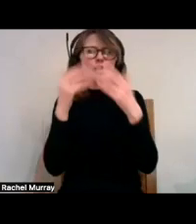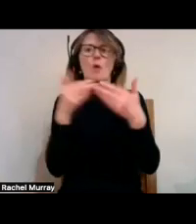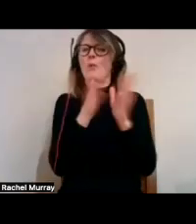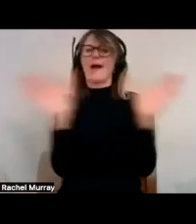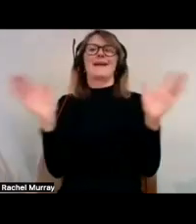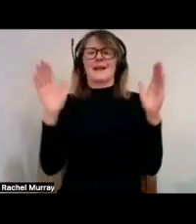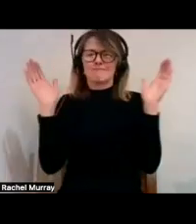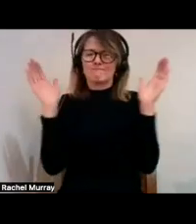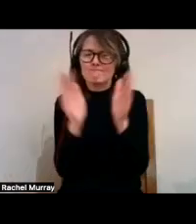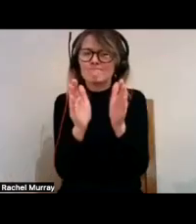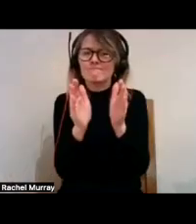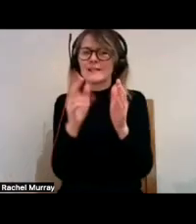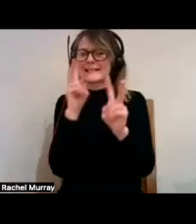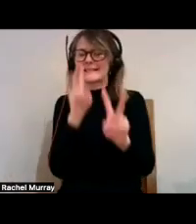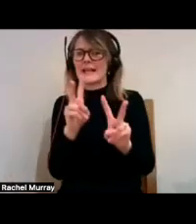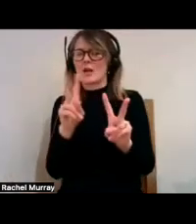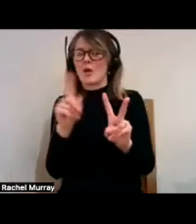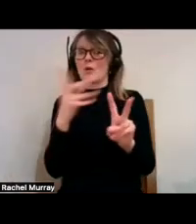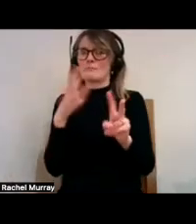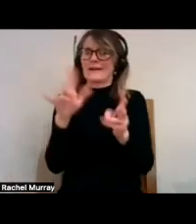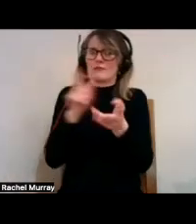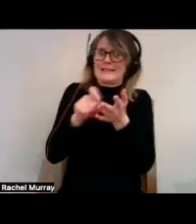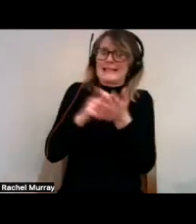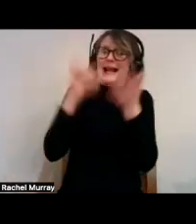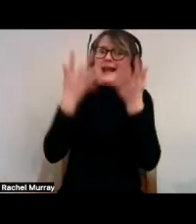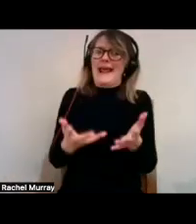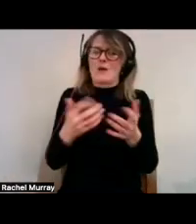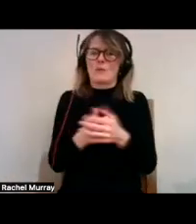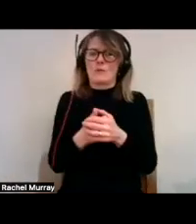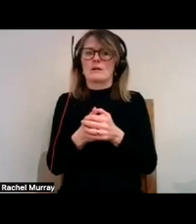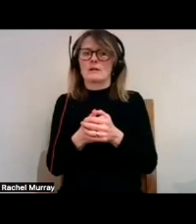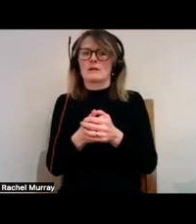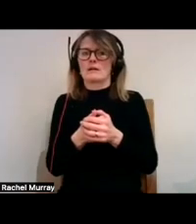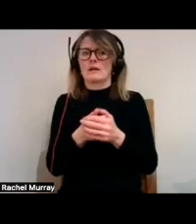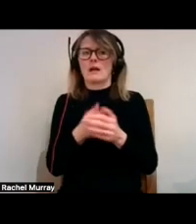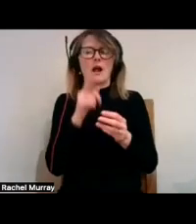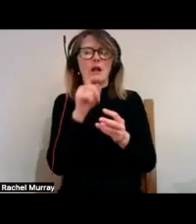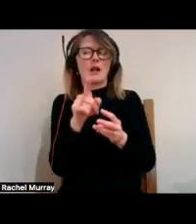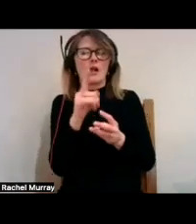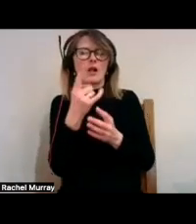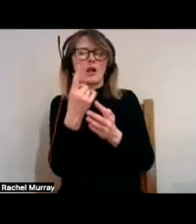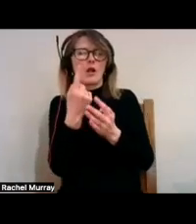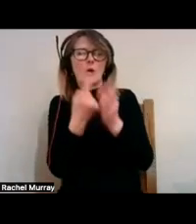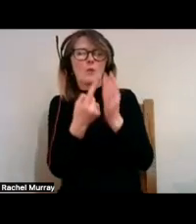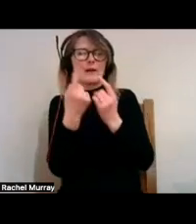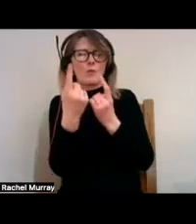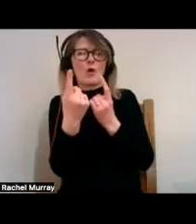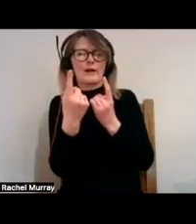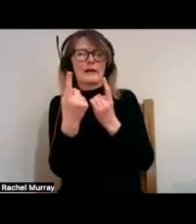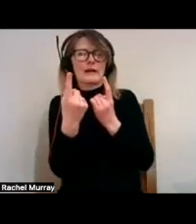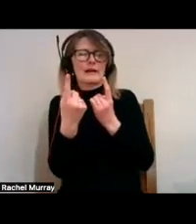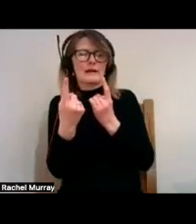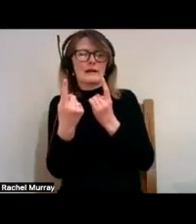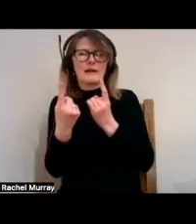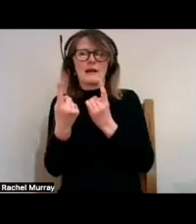written now about power. The exception to that was the ordinal. It felt really important in that theological literature